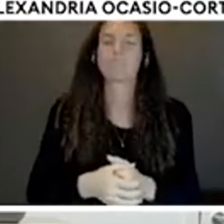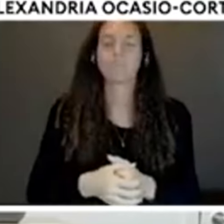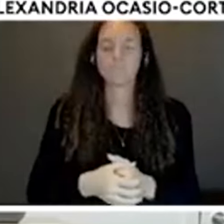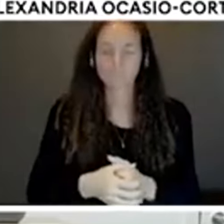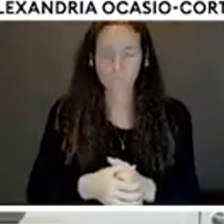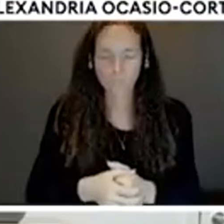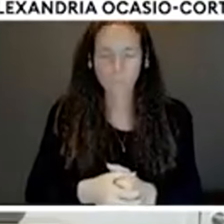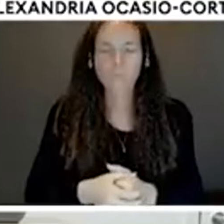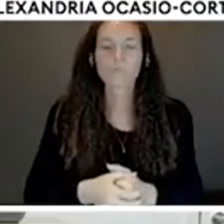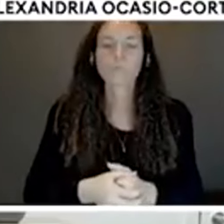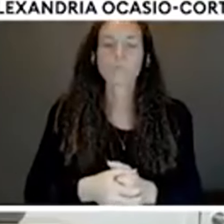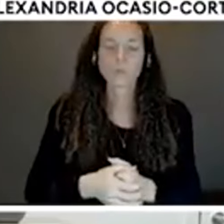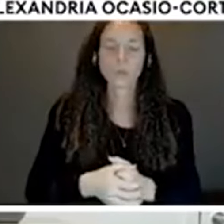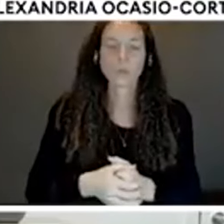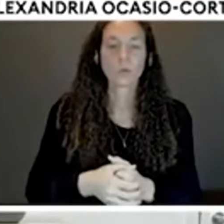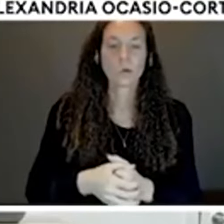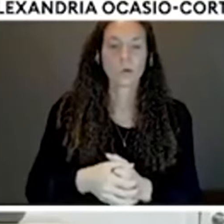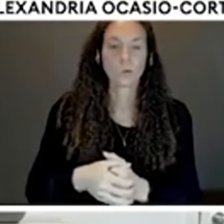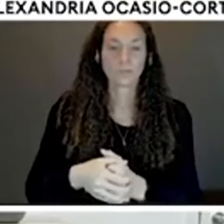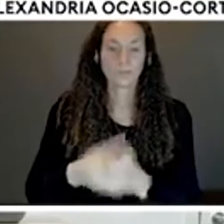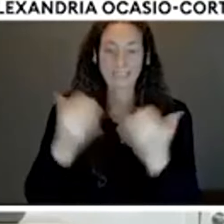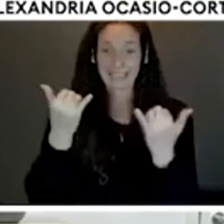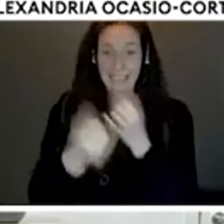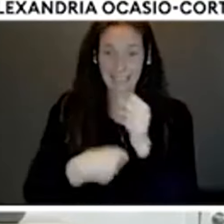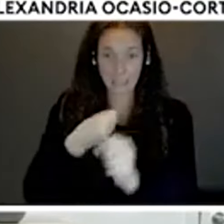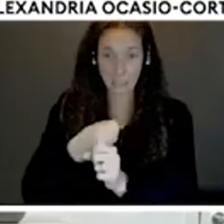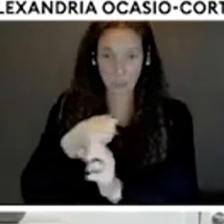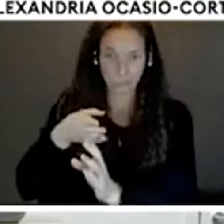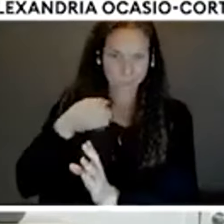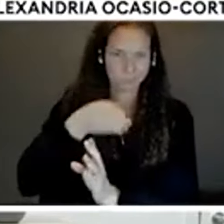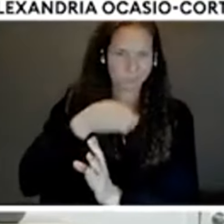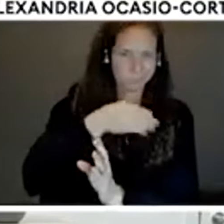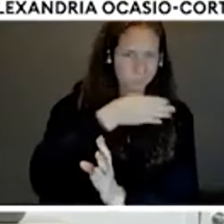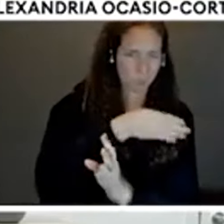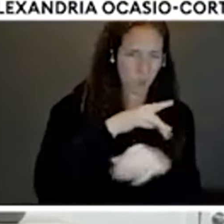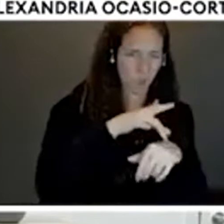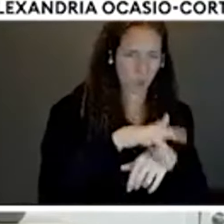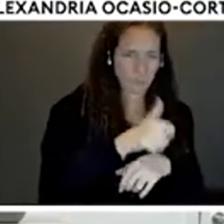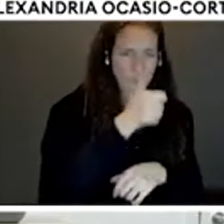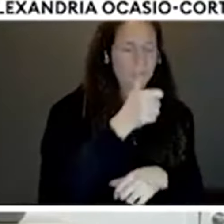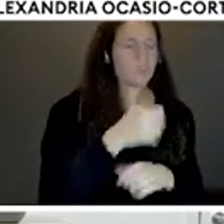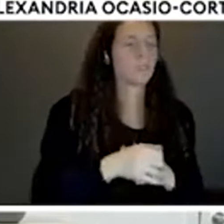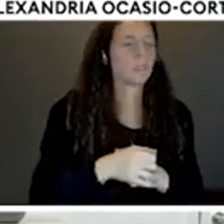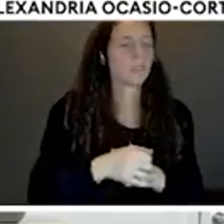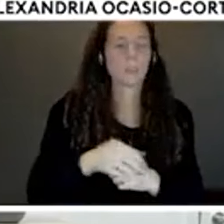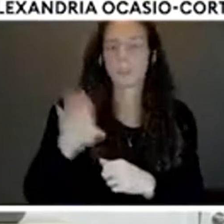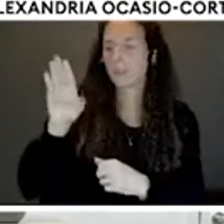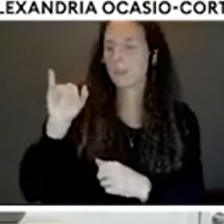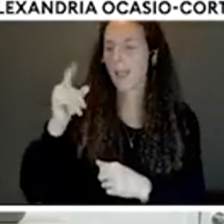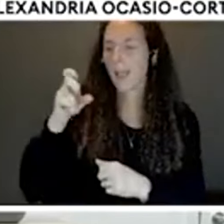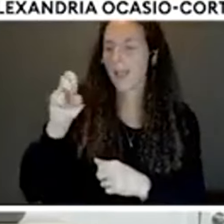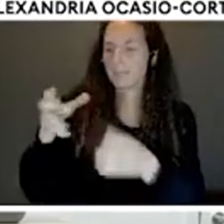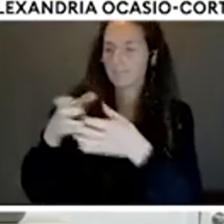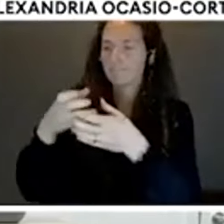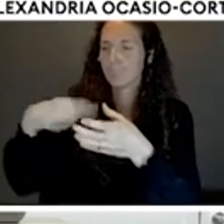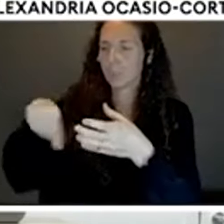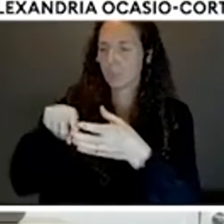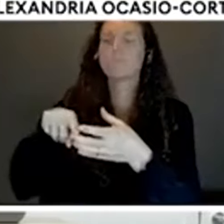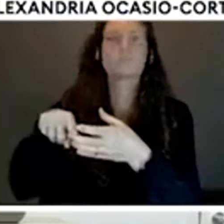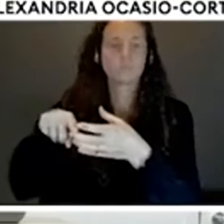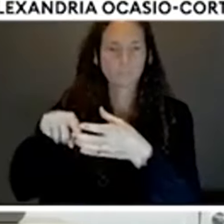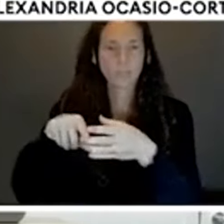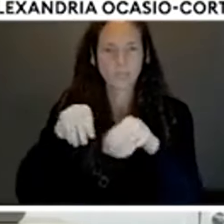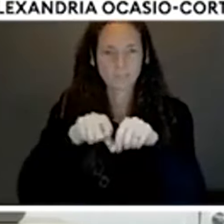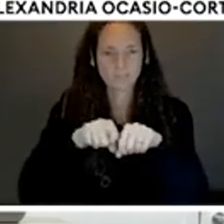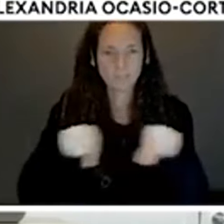this year, the Biden administration rolled out something known as CBP-1. And they actually really